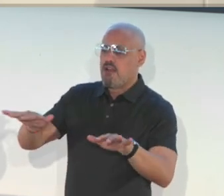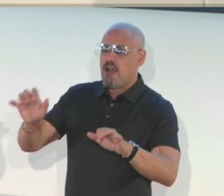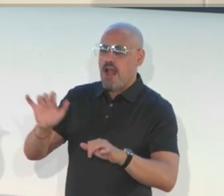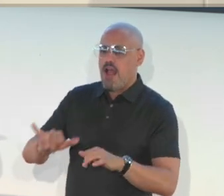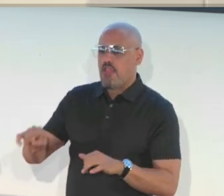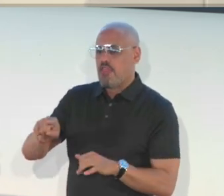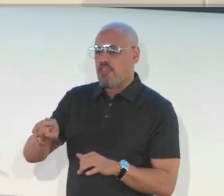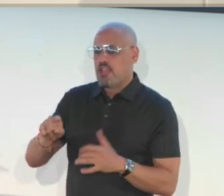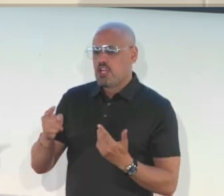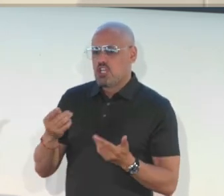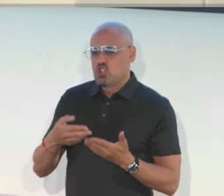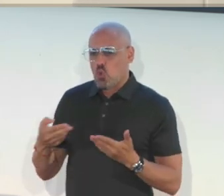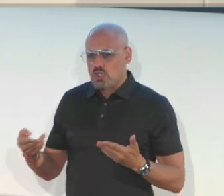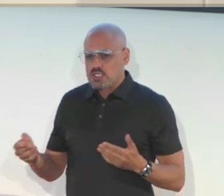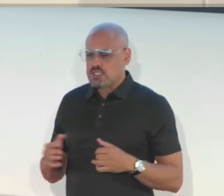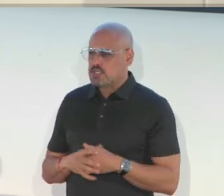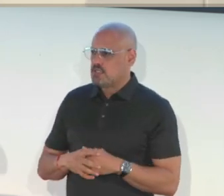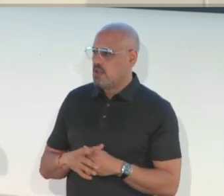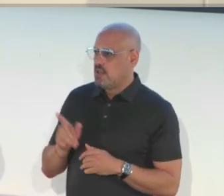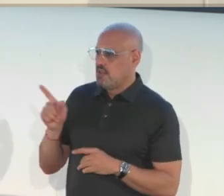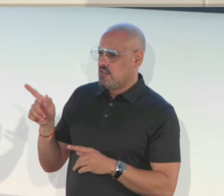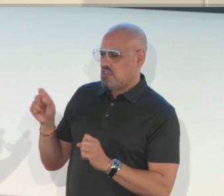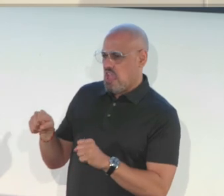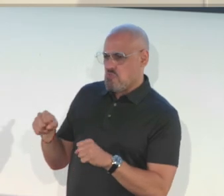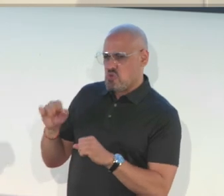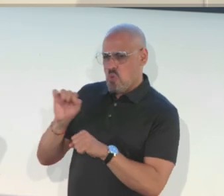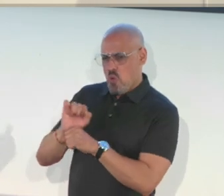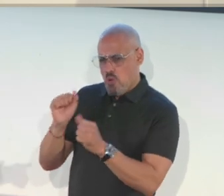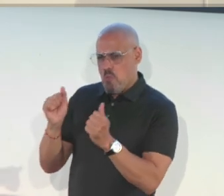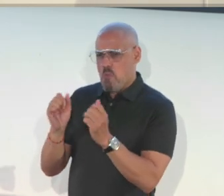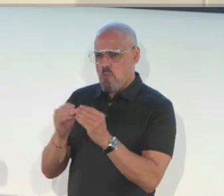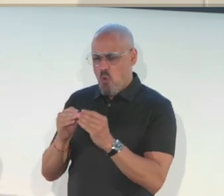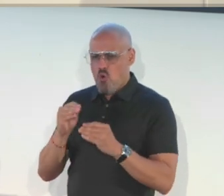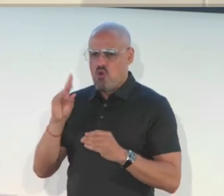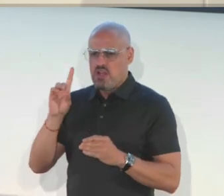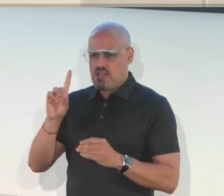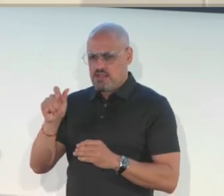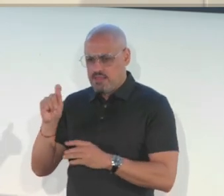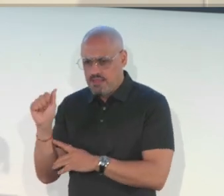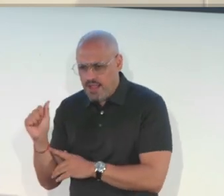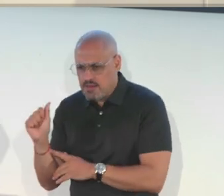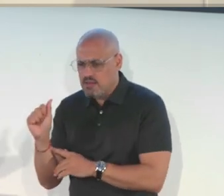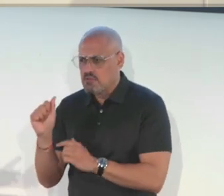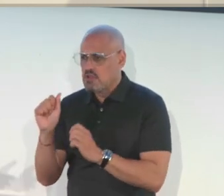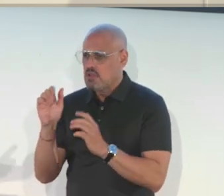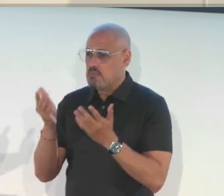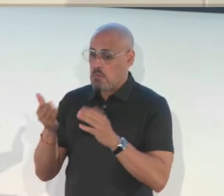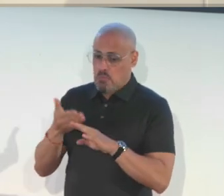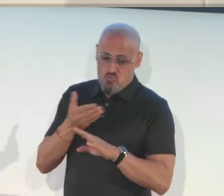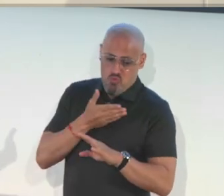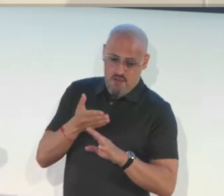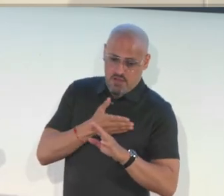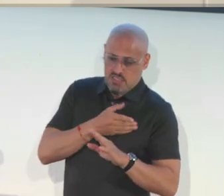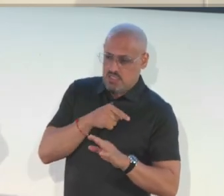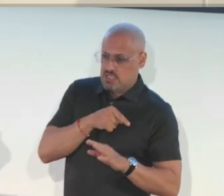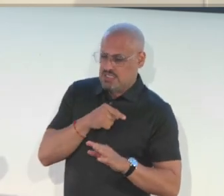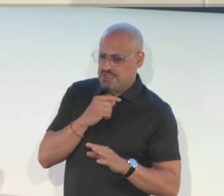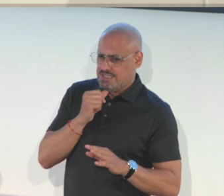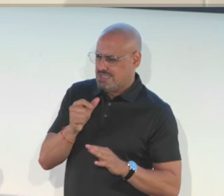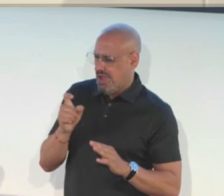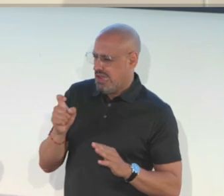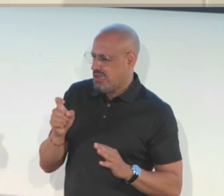those sources and be able to work with more and more data that maybe previously was